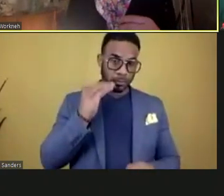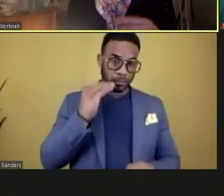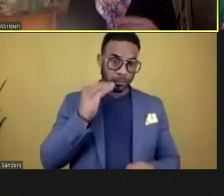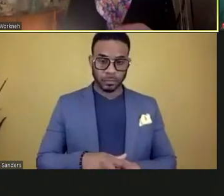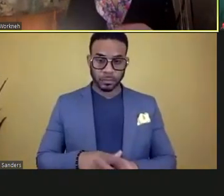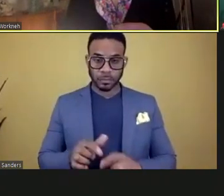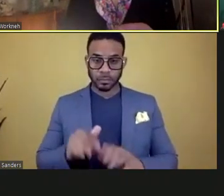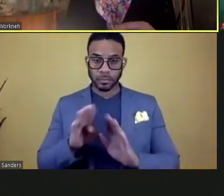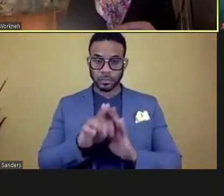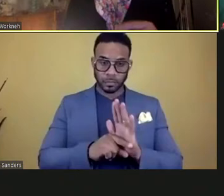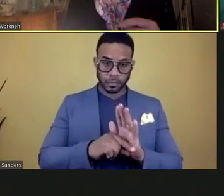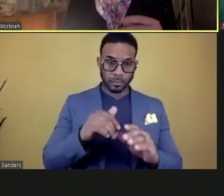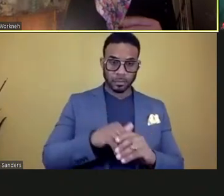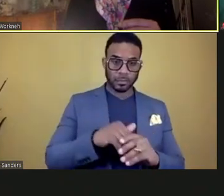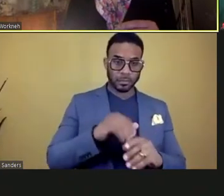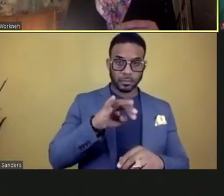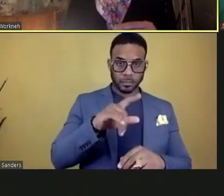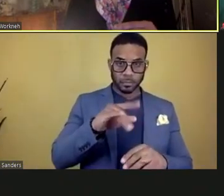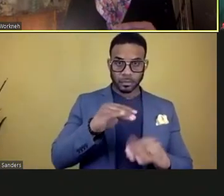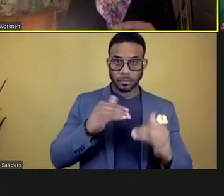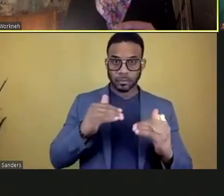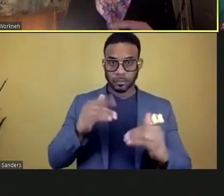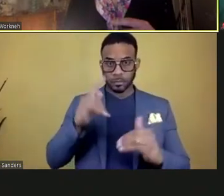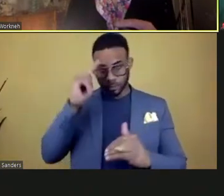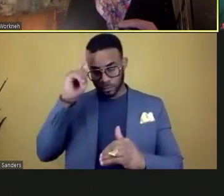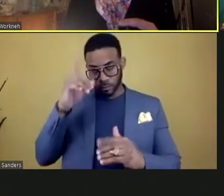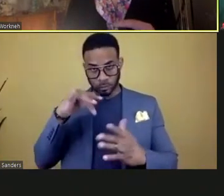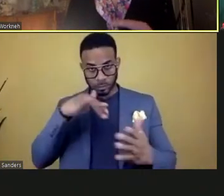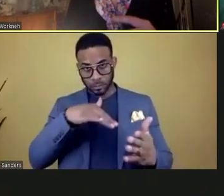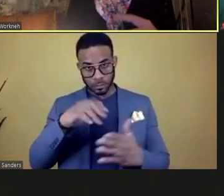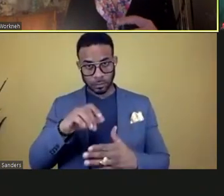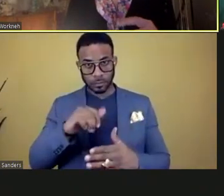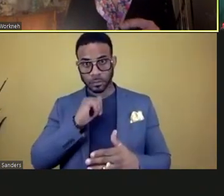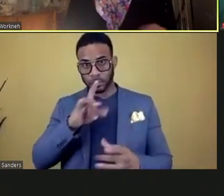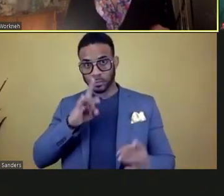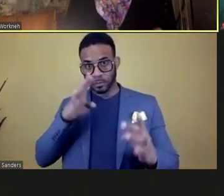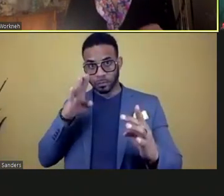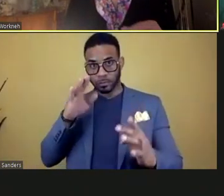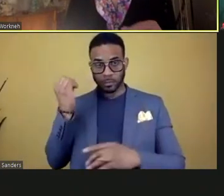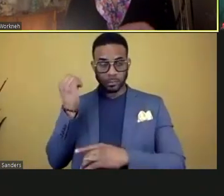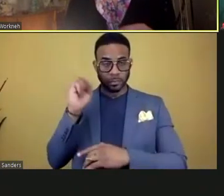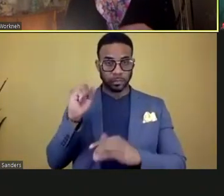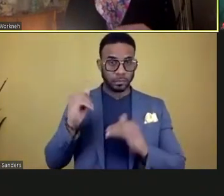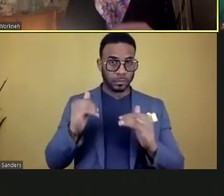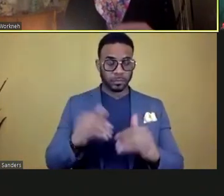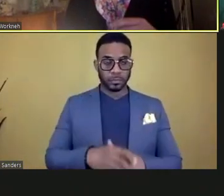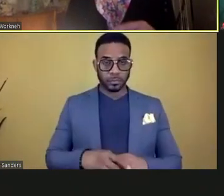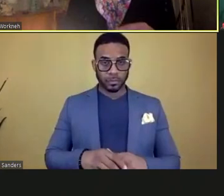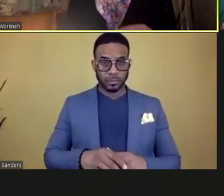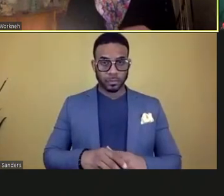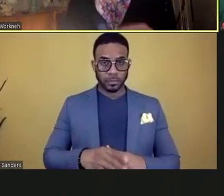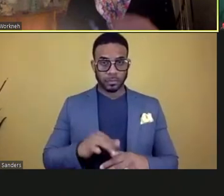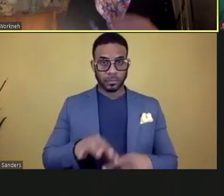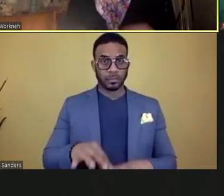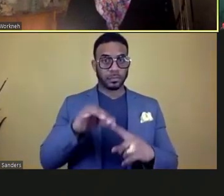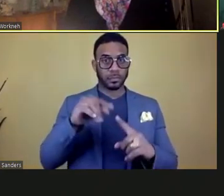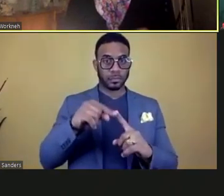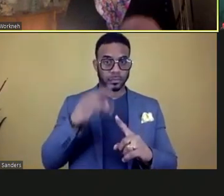a background in social movement theory and the study of nonviolent revolutionary movements. And in